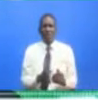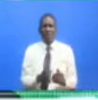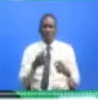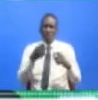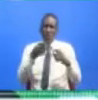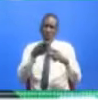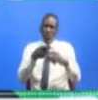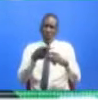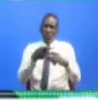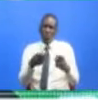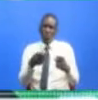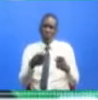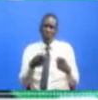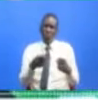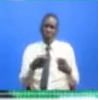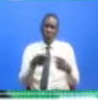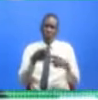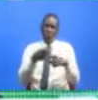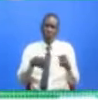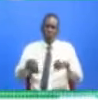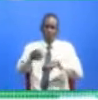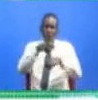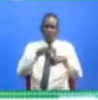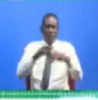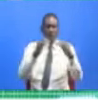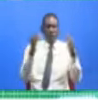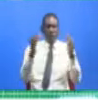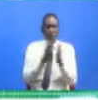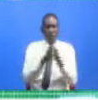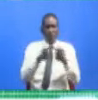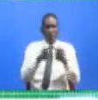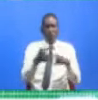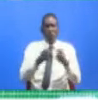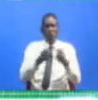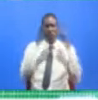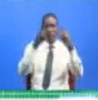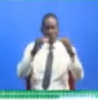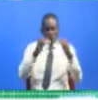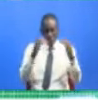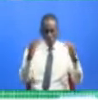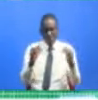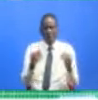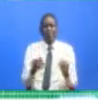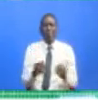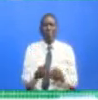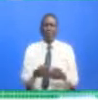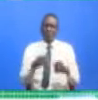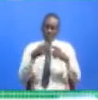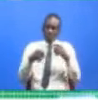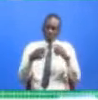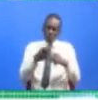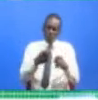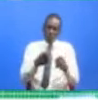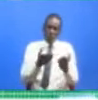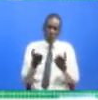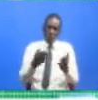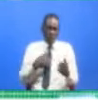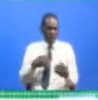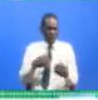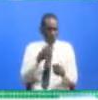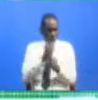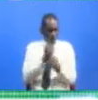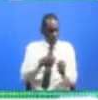from the national level and also from the international level. But from where I sit in